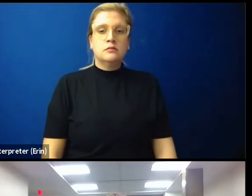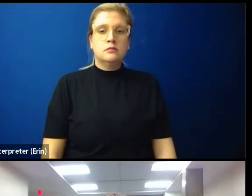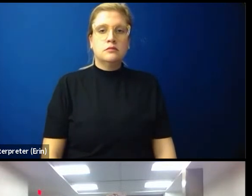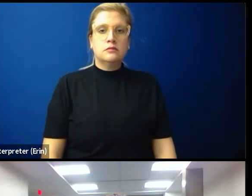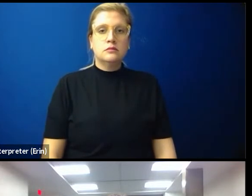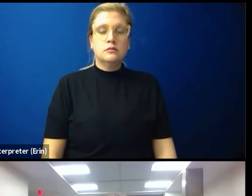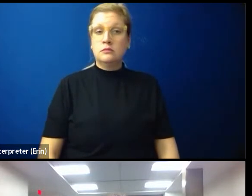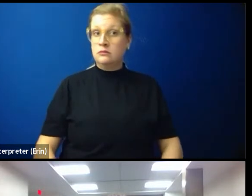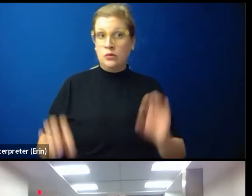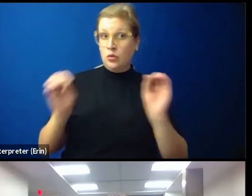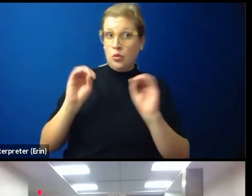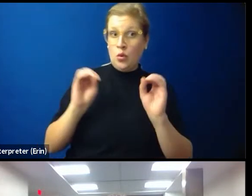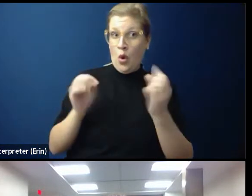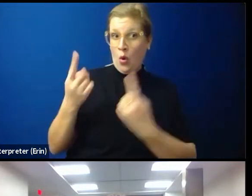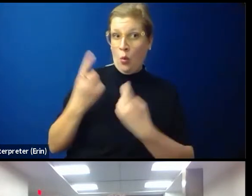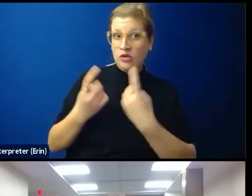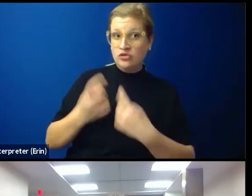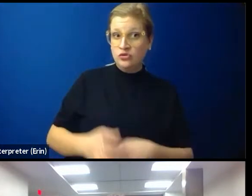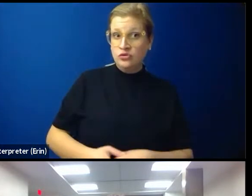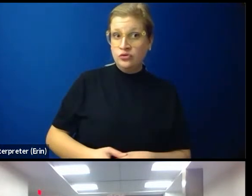No questions?